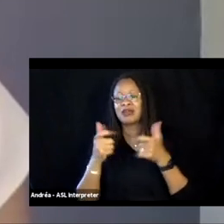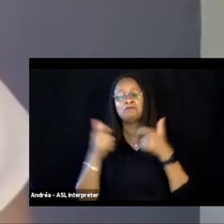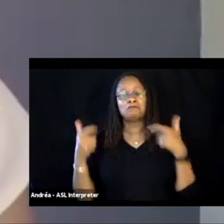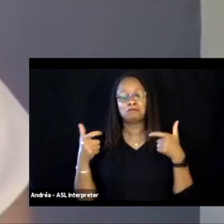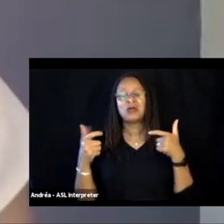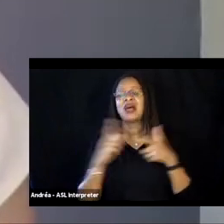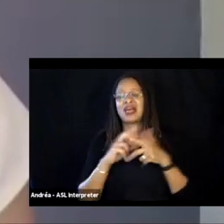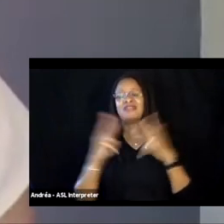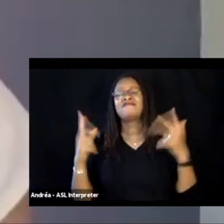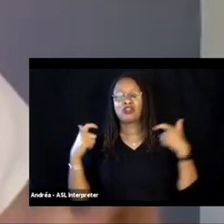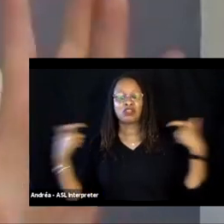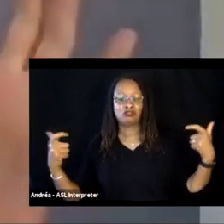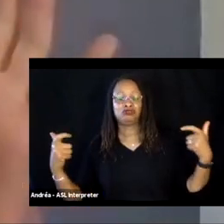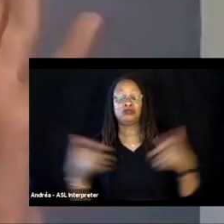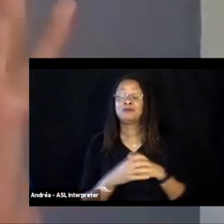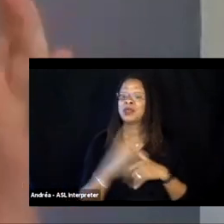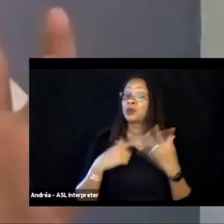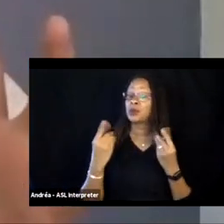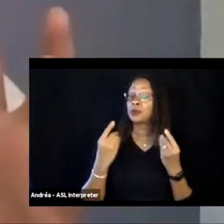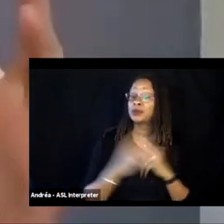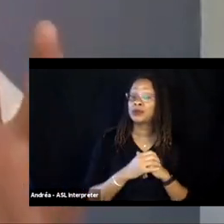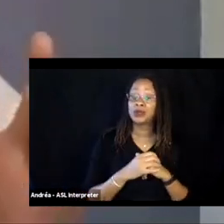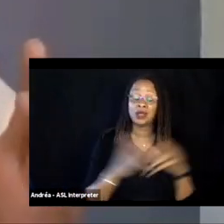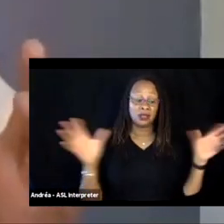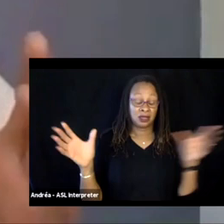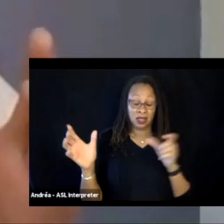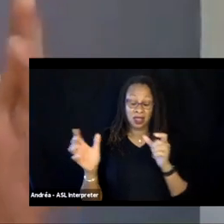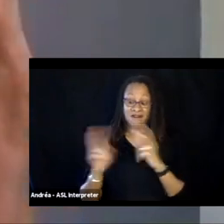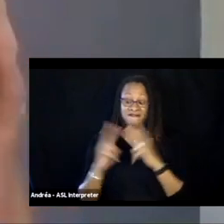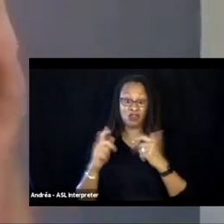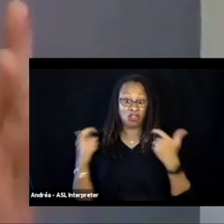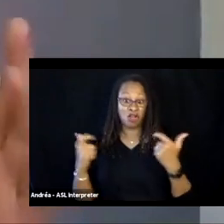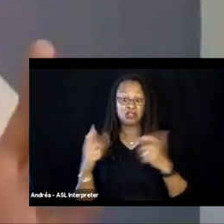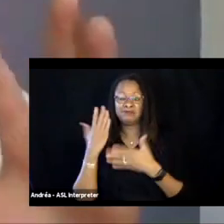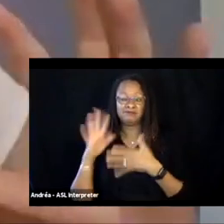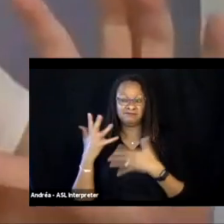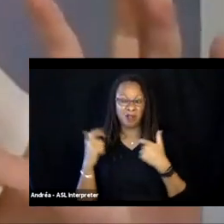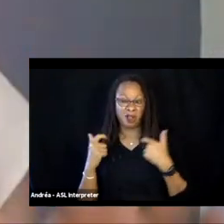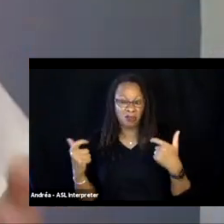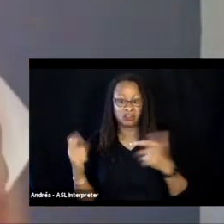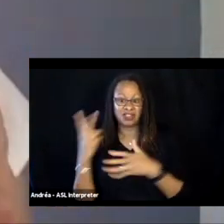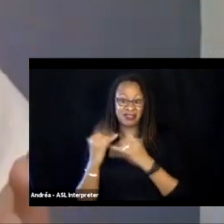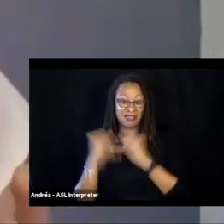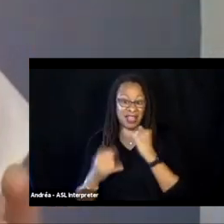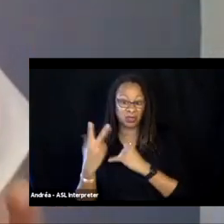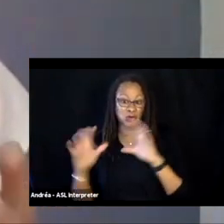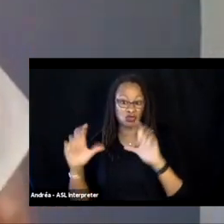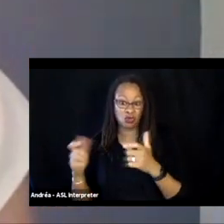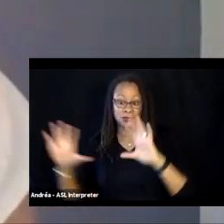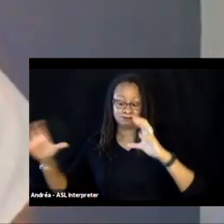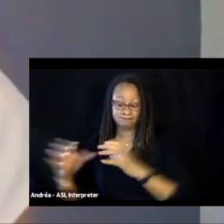then very large. And what we do is we take the somewhat large and very large, the last 2 categories, we lump them